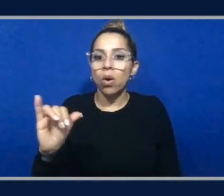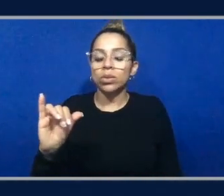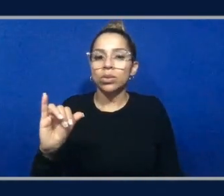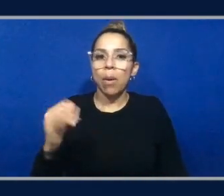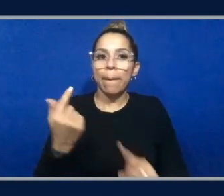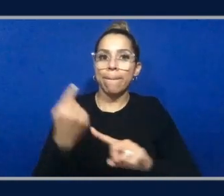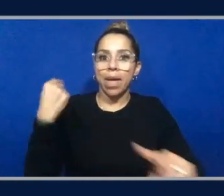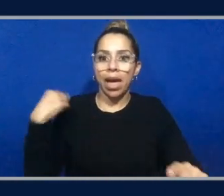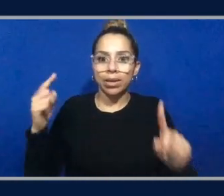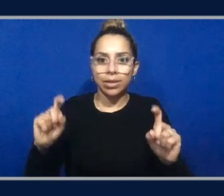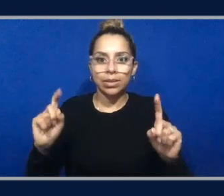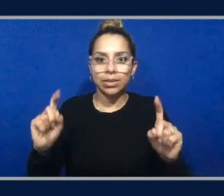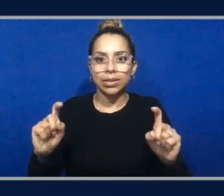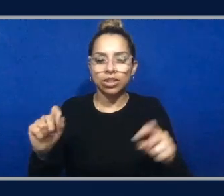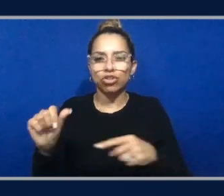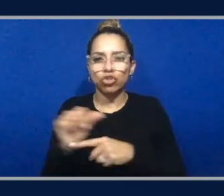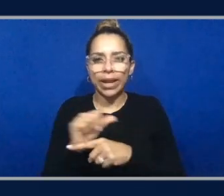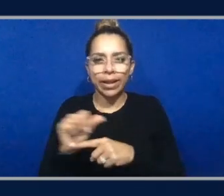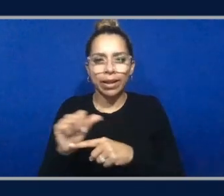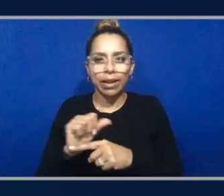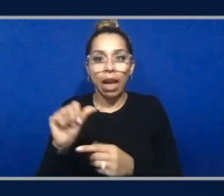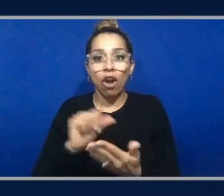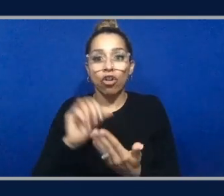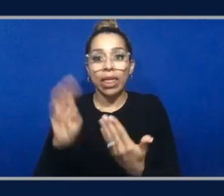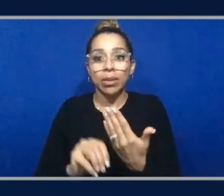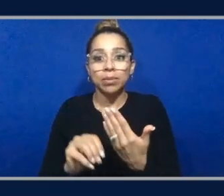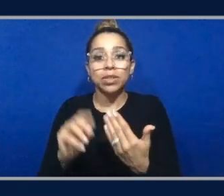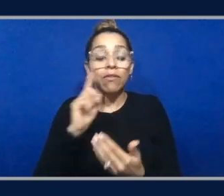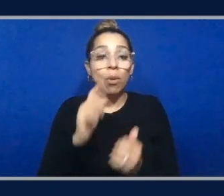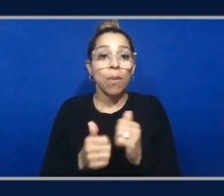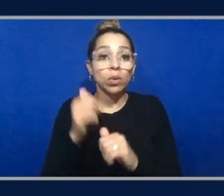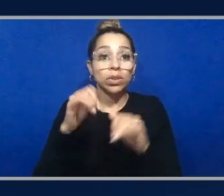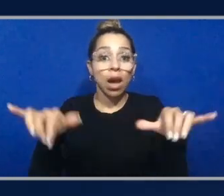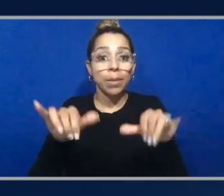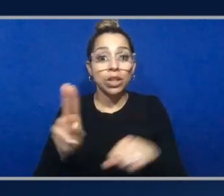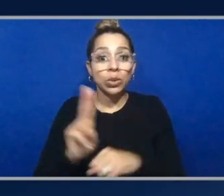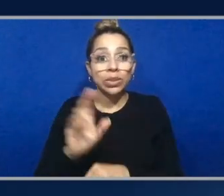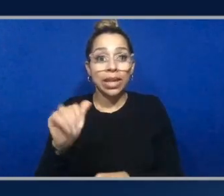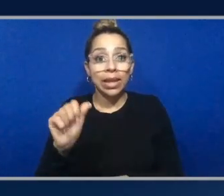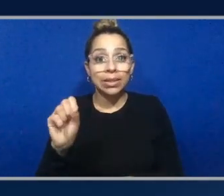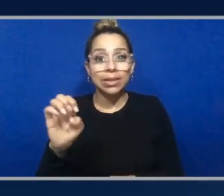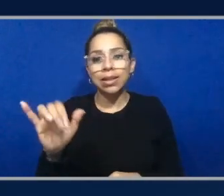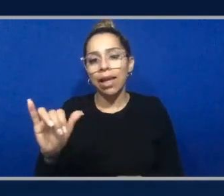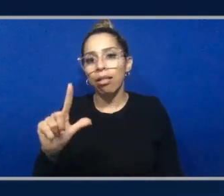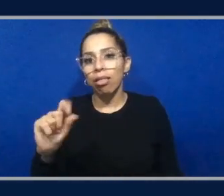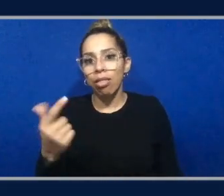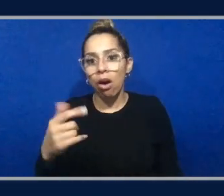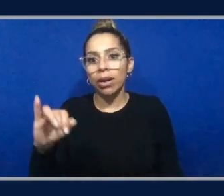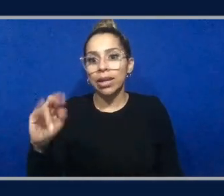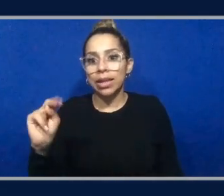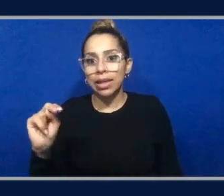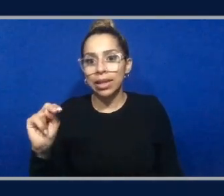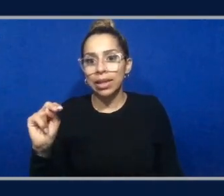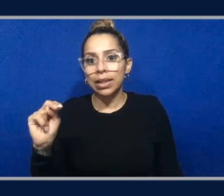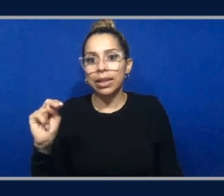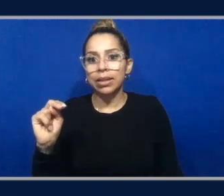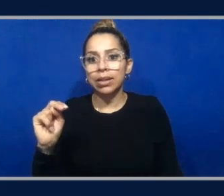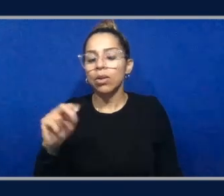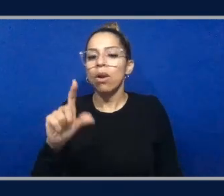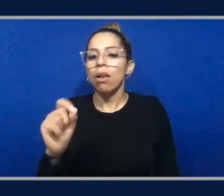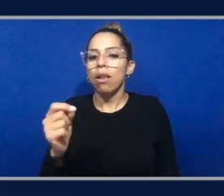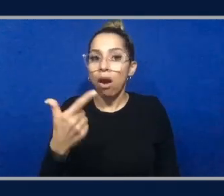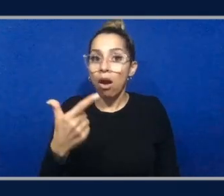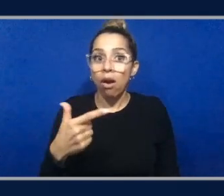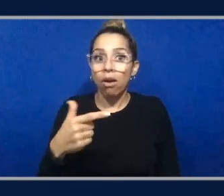other most common use cases like loggings and events data. So customers configure their logs or telemetry information coming in from